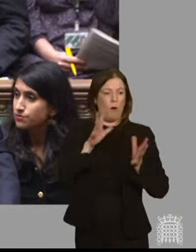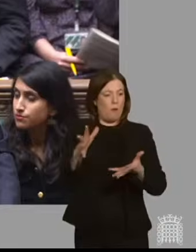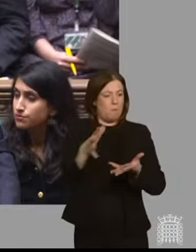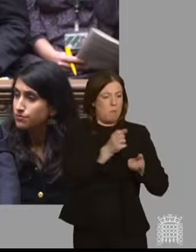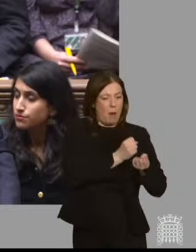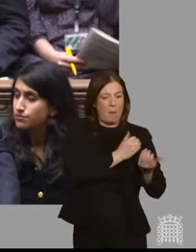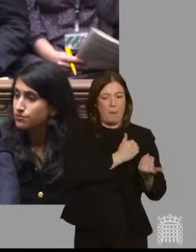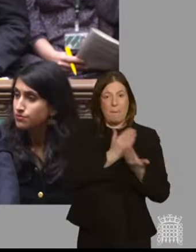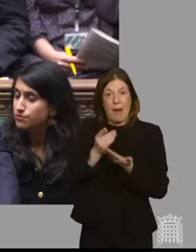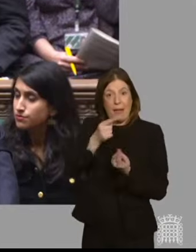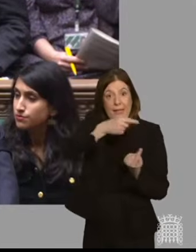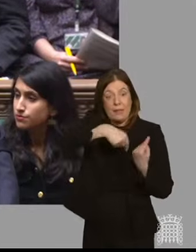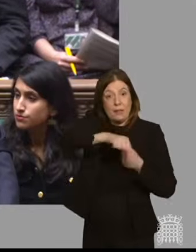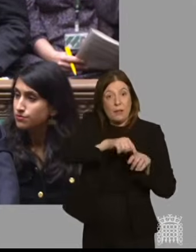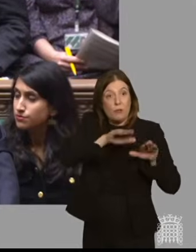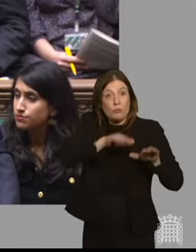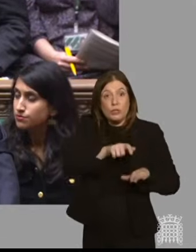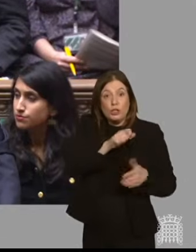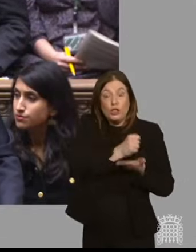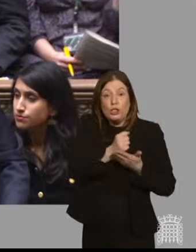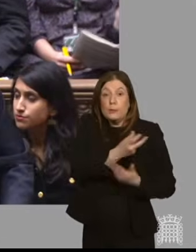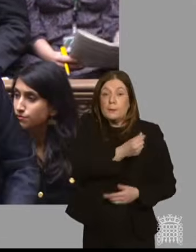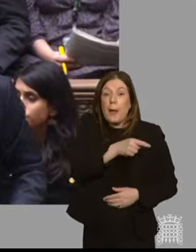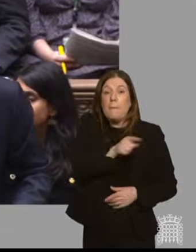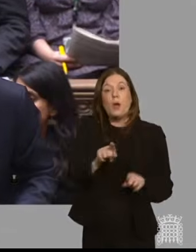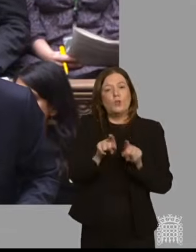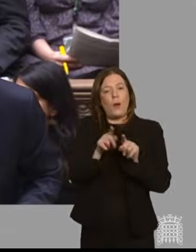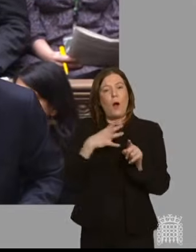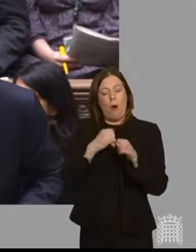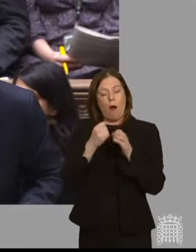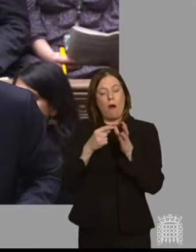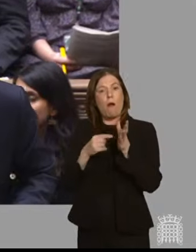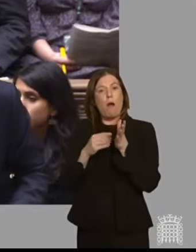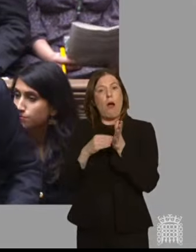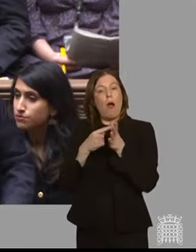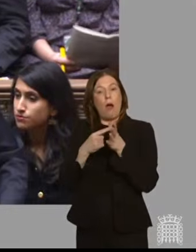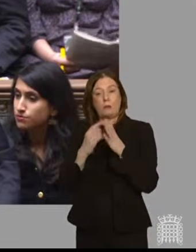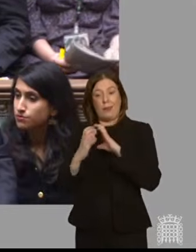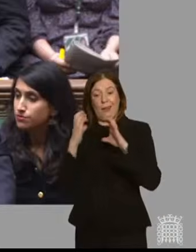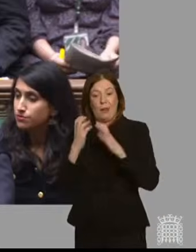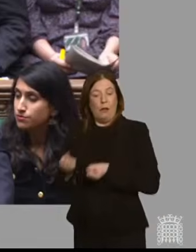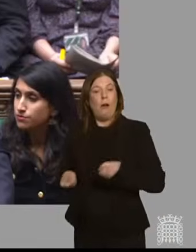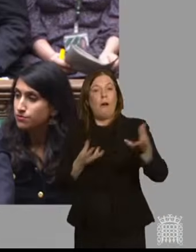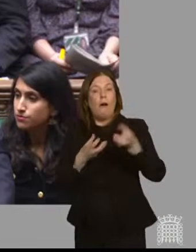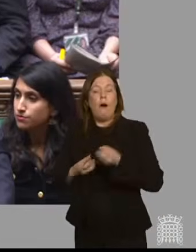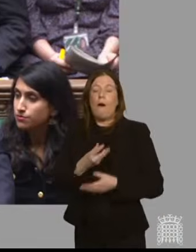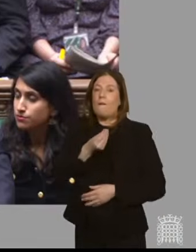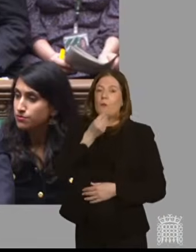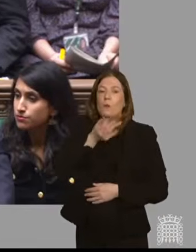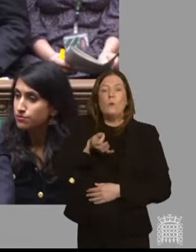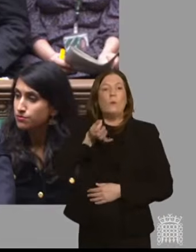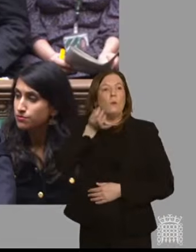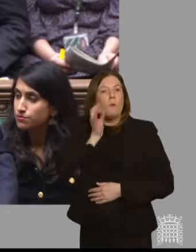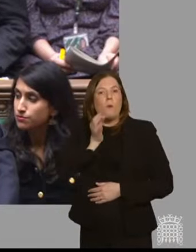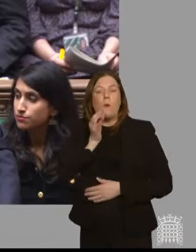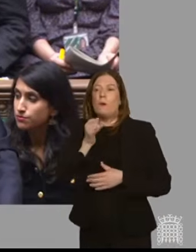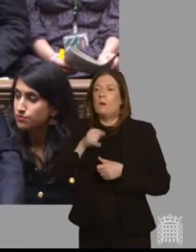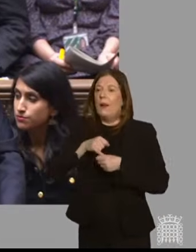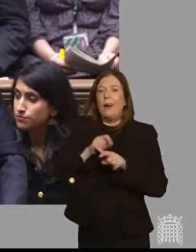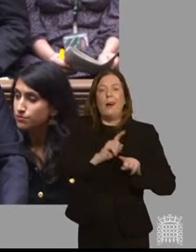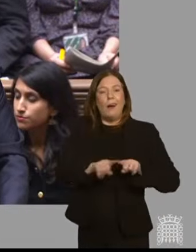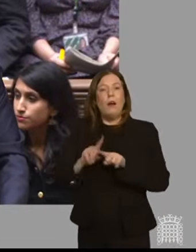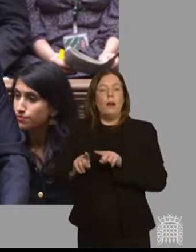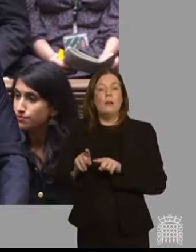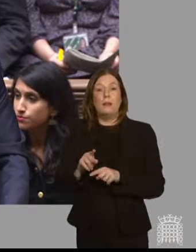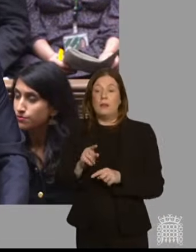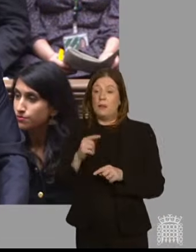Gaza. We welcome progress on a deal. As the honourable gentleman said, there has been progress, and we urge everyone on all